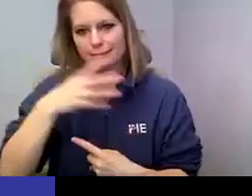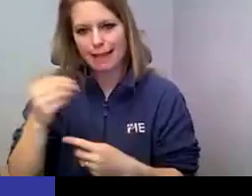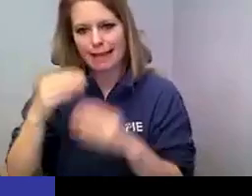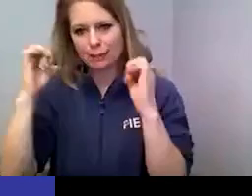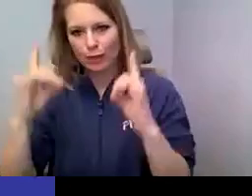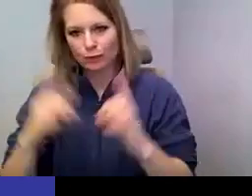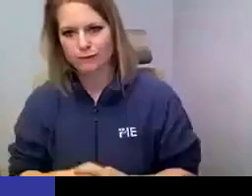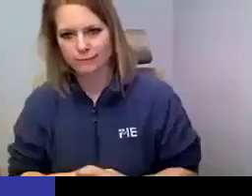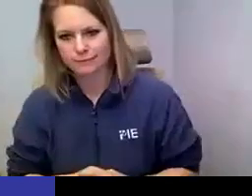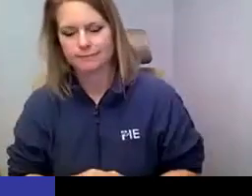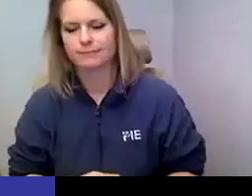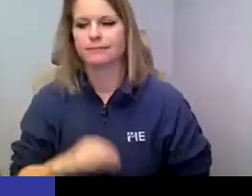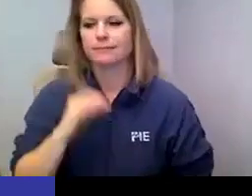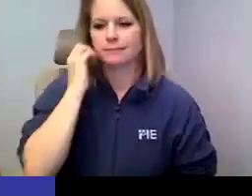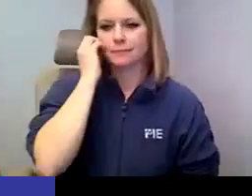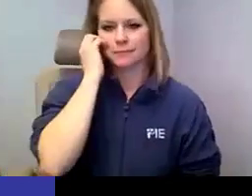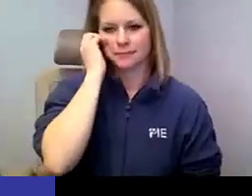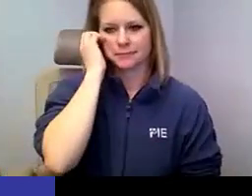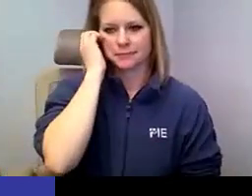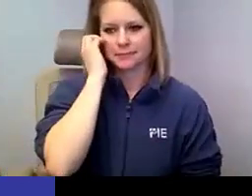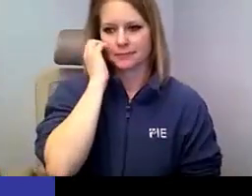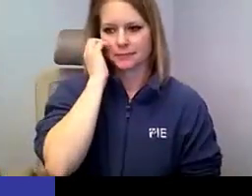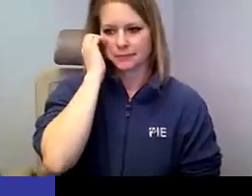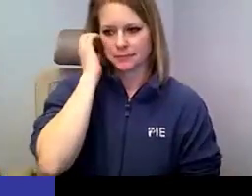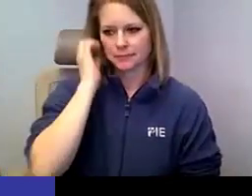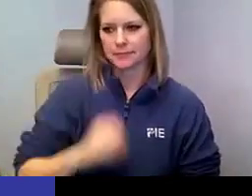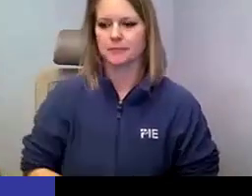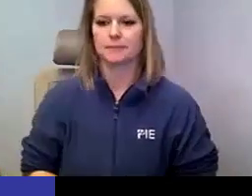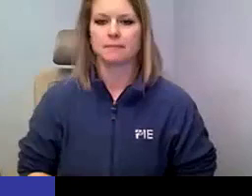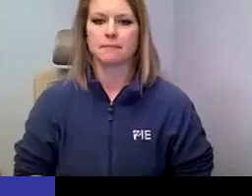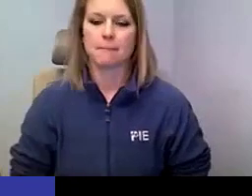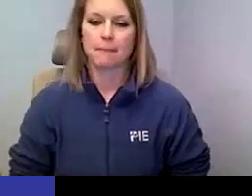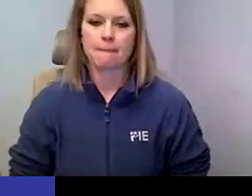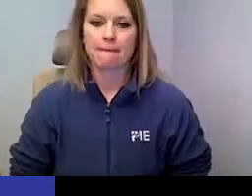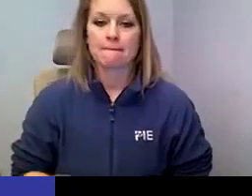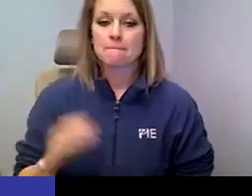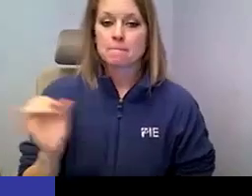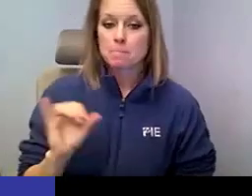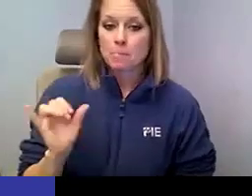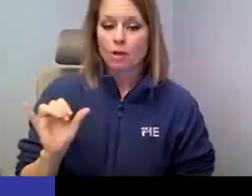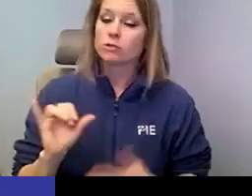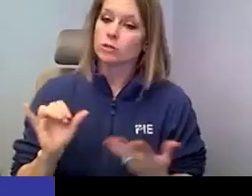And then to remember, it's a source from the home or the community. So,